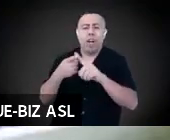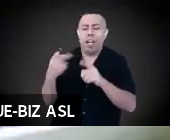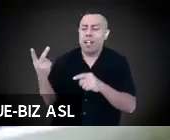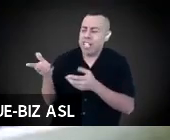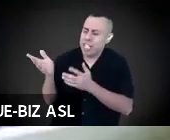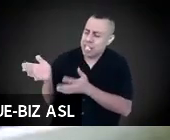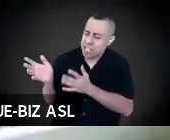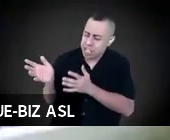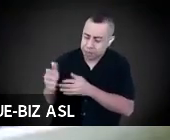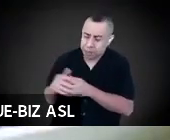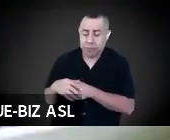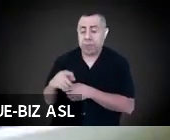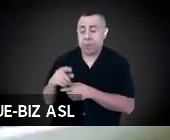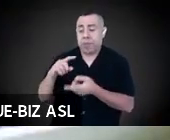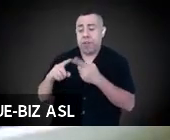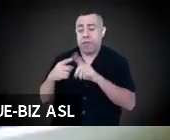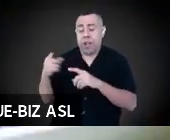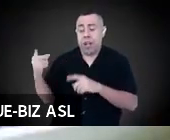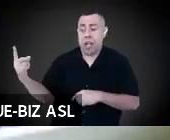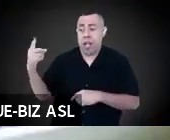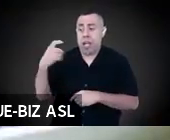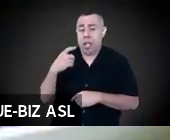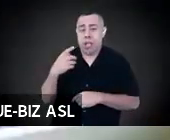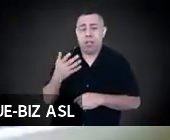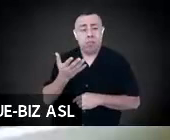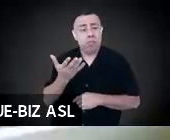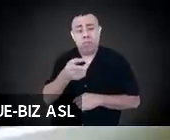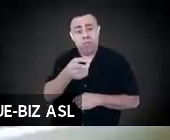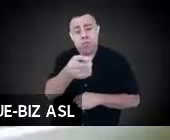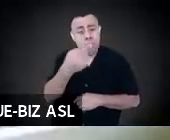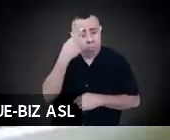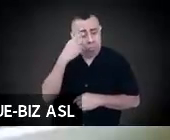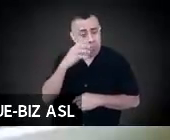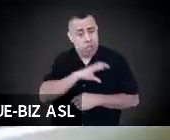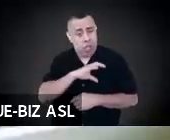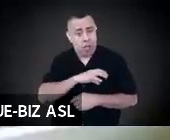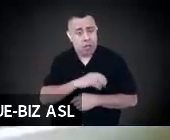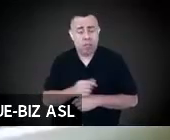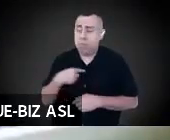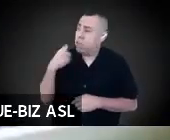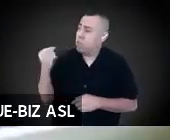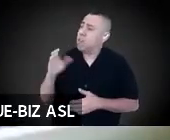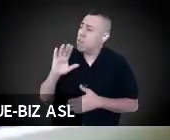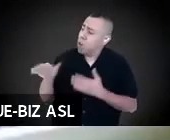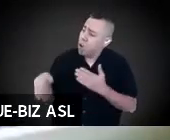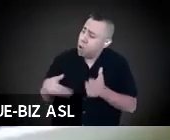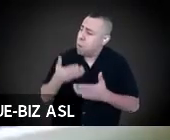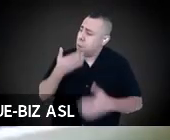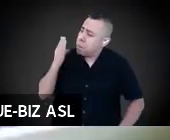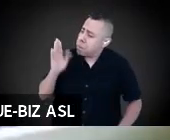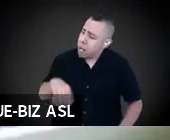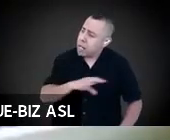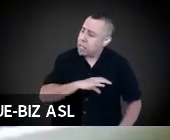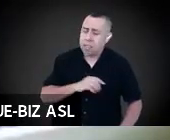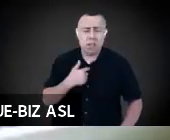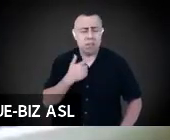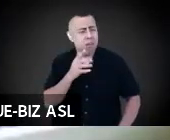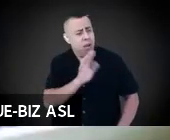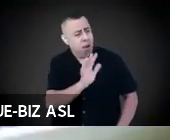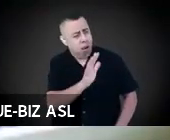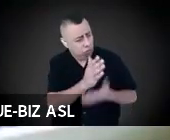do I think of police officers? And I said, all of them are bad. He was like, well, there are a few good ones.